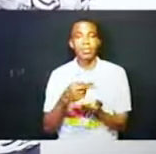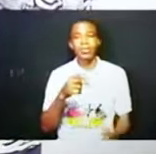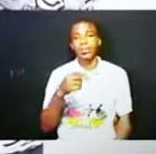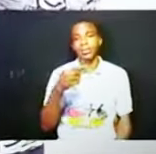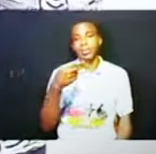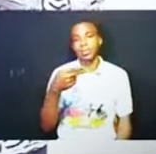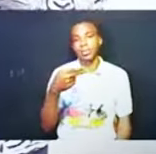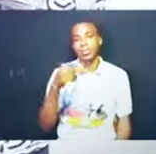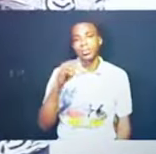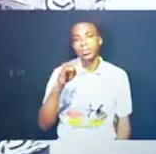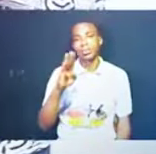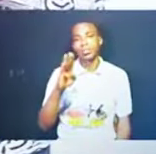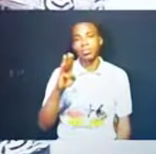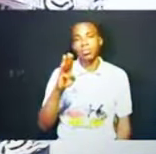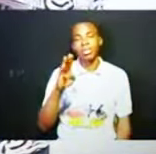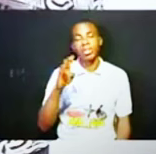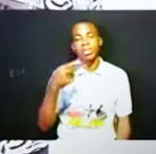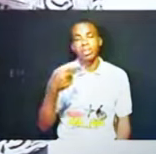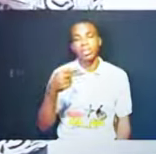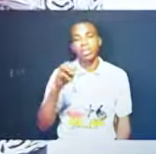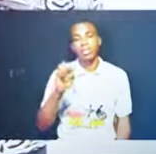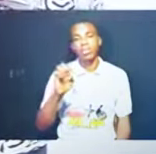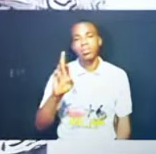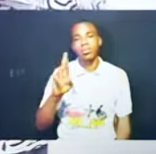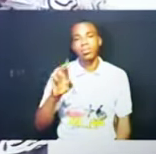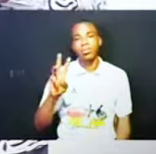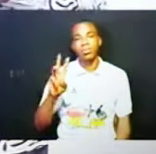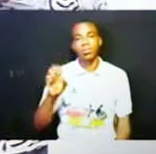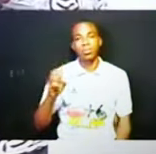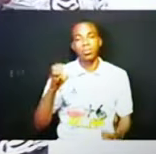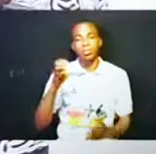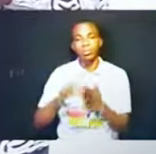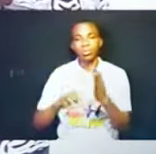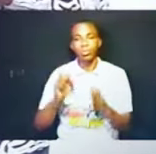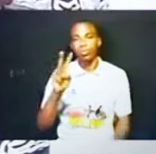yenko Hebrew forma etidumienu enyimu.